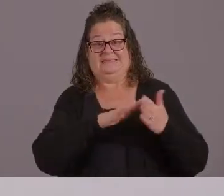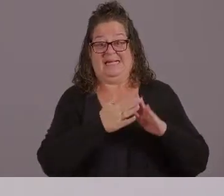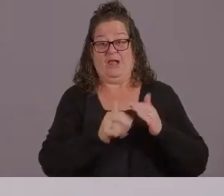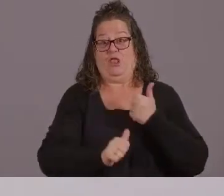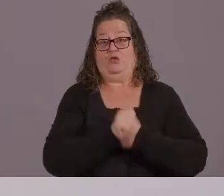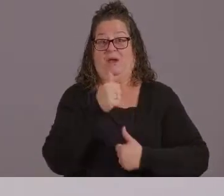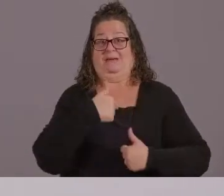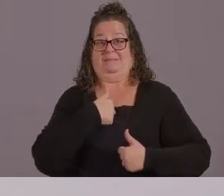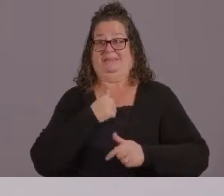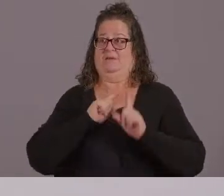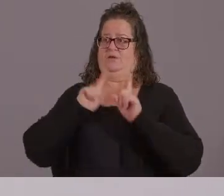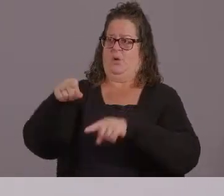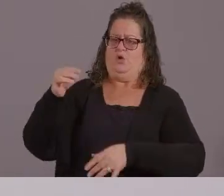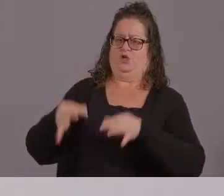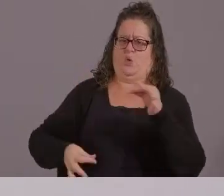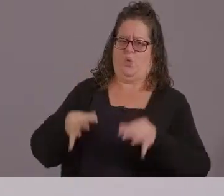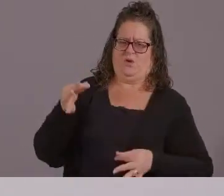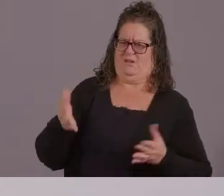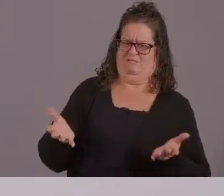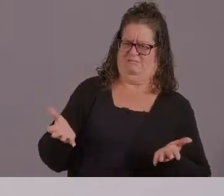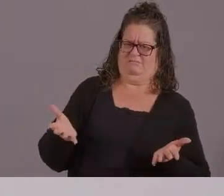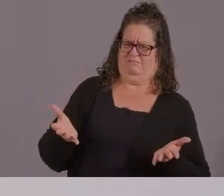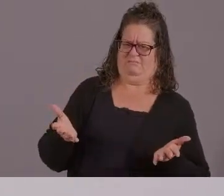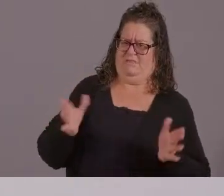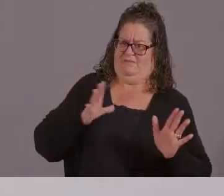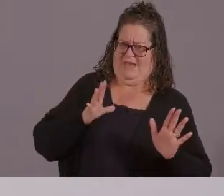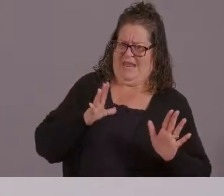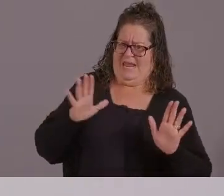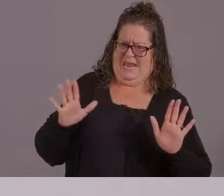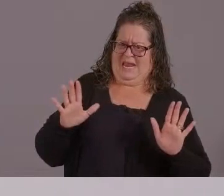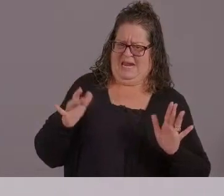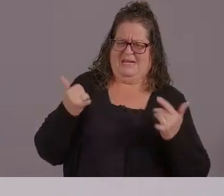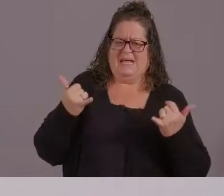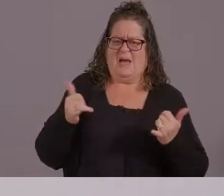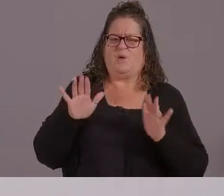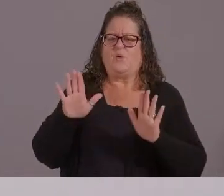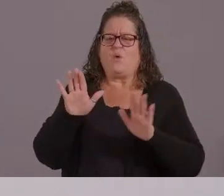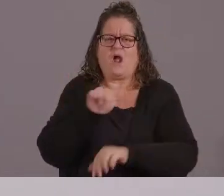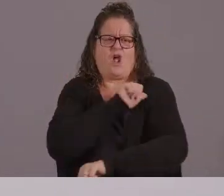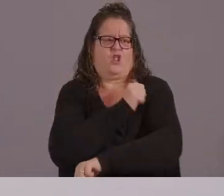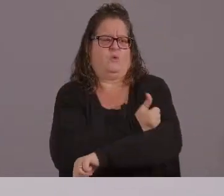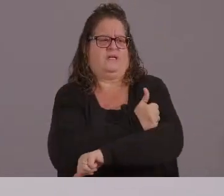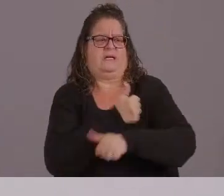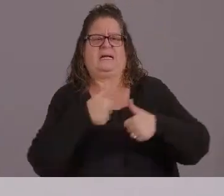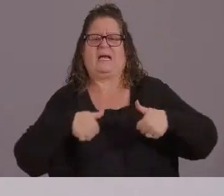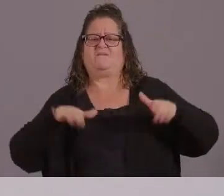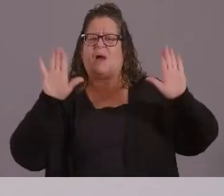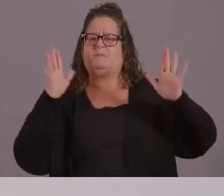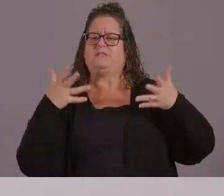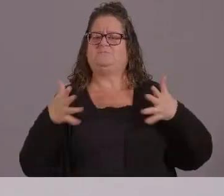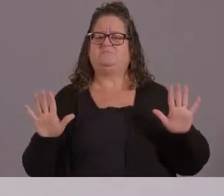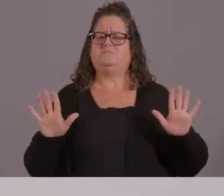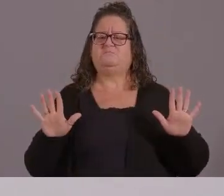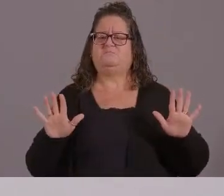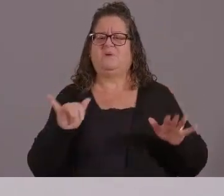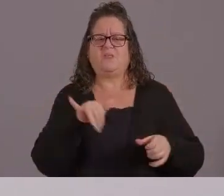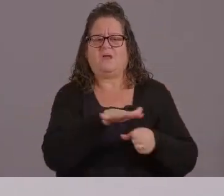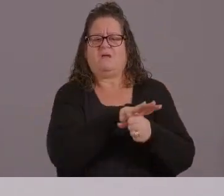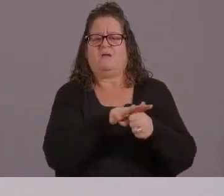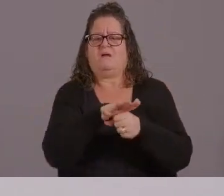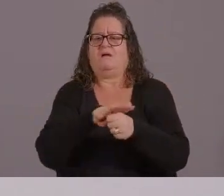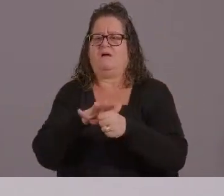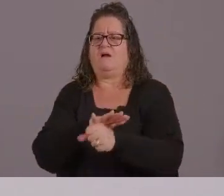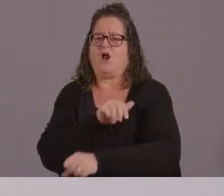that the locals don't enforce it, but everything I can gather from Tucson police is what we've got is